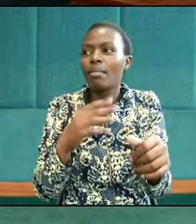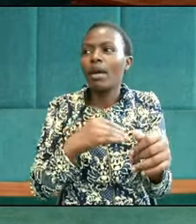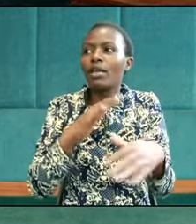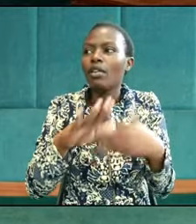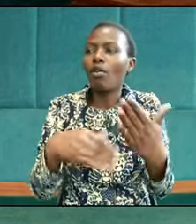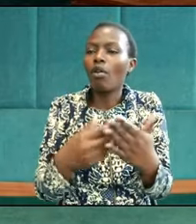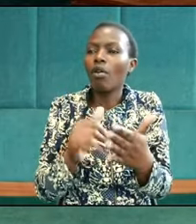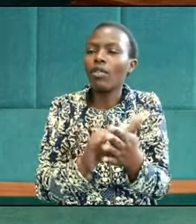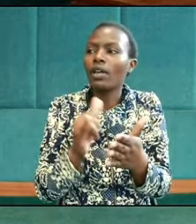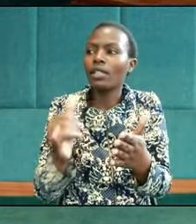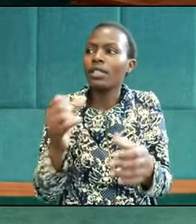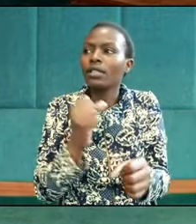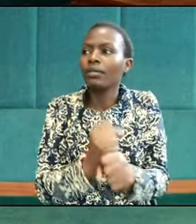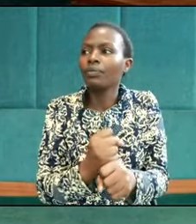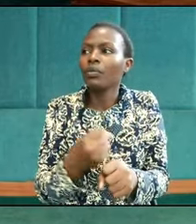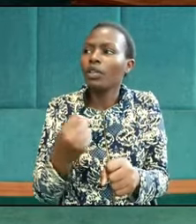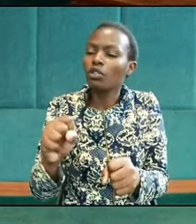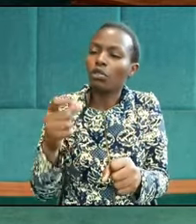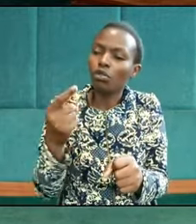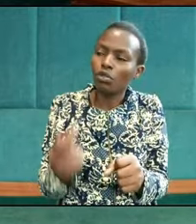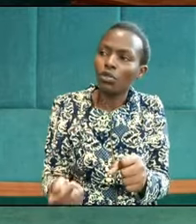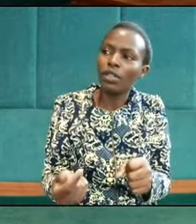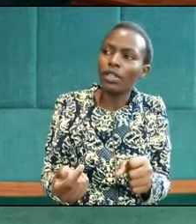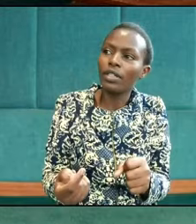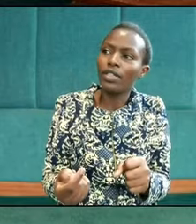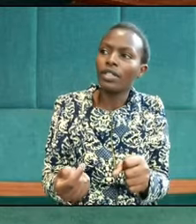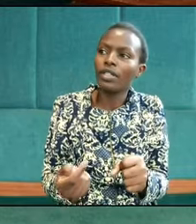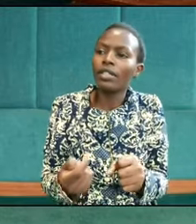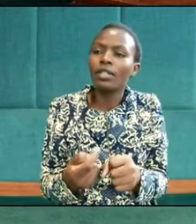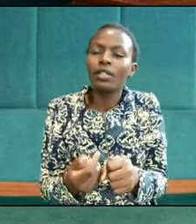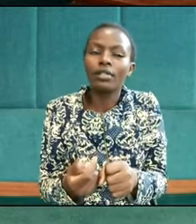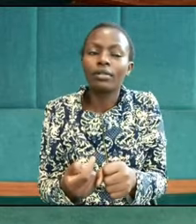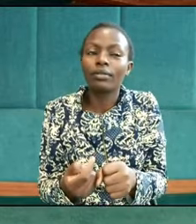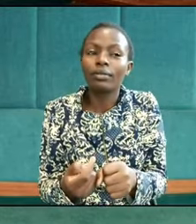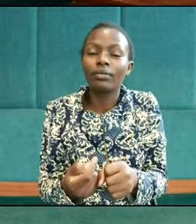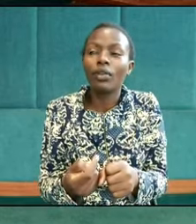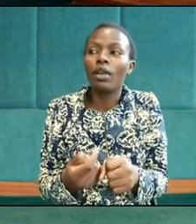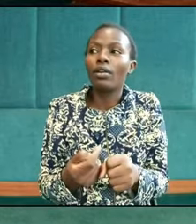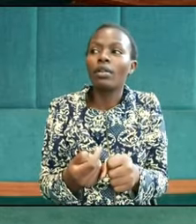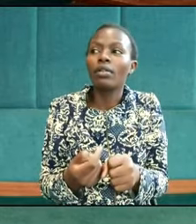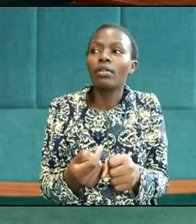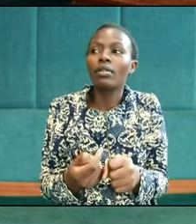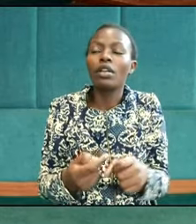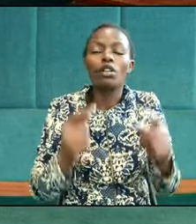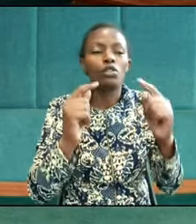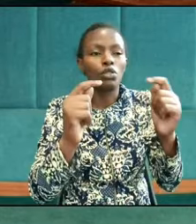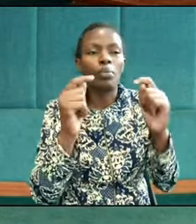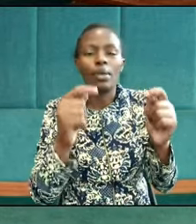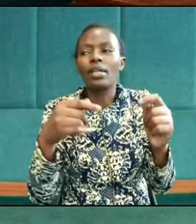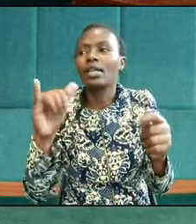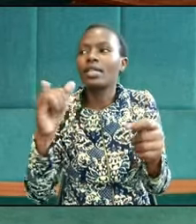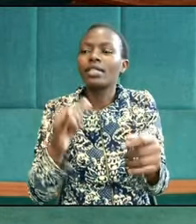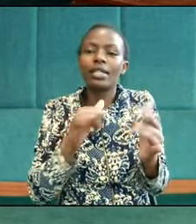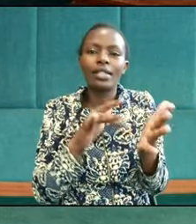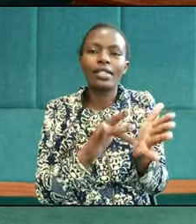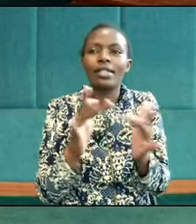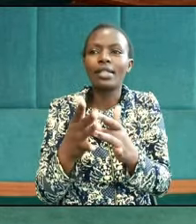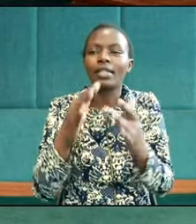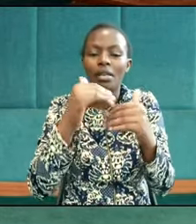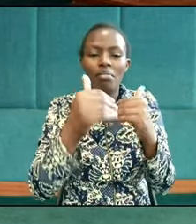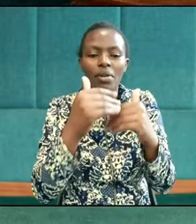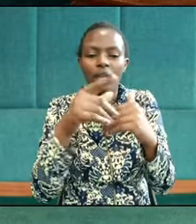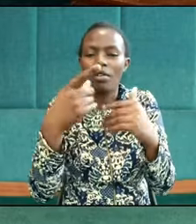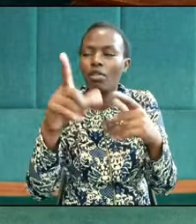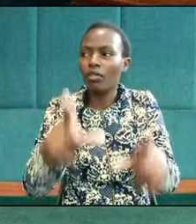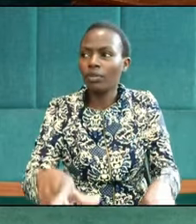to do for them. So, today's topic is Jesus, the bread of life. And our memory verse comes from